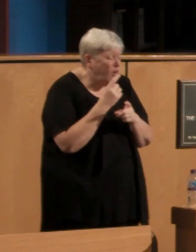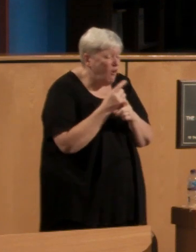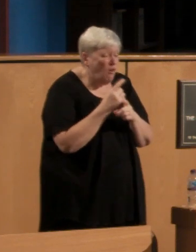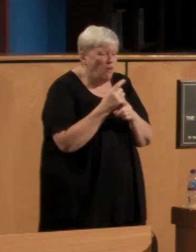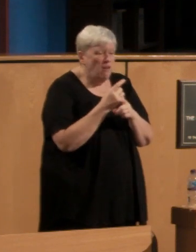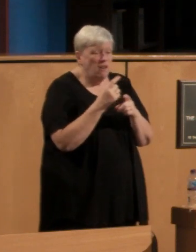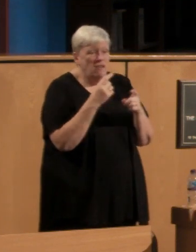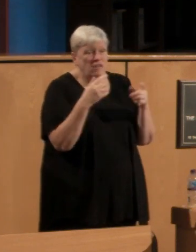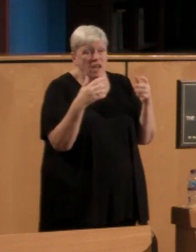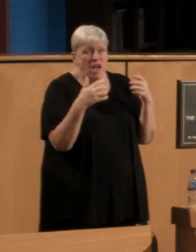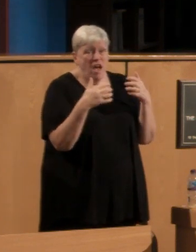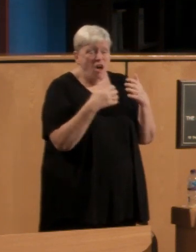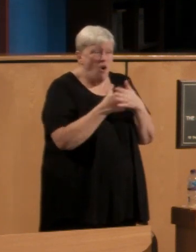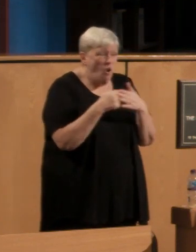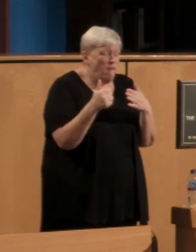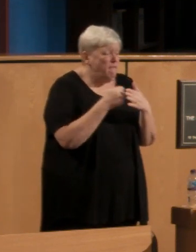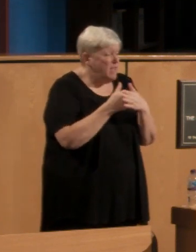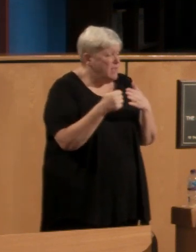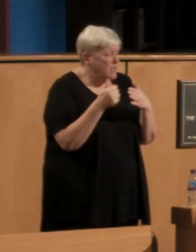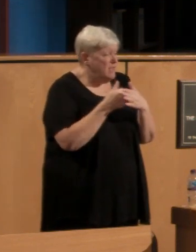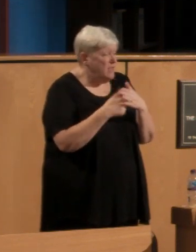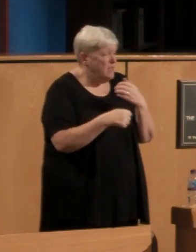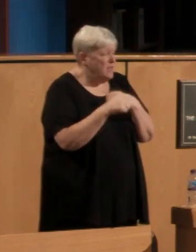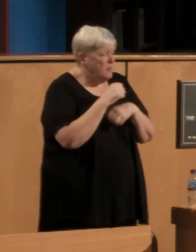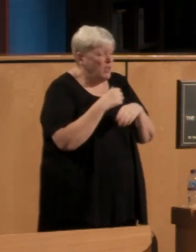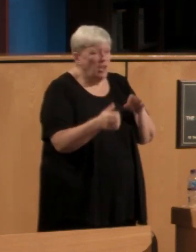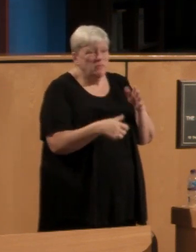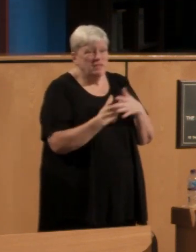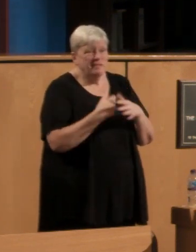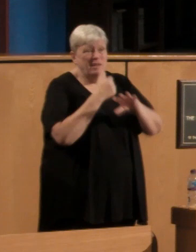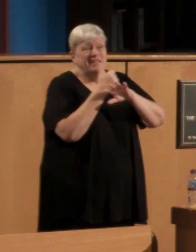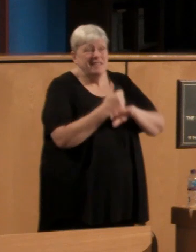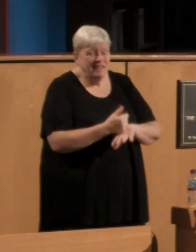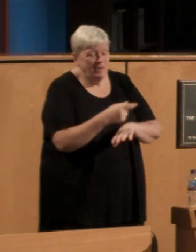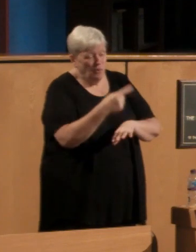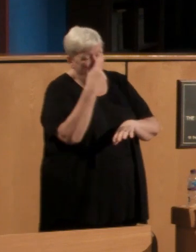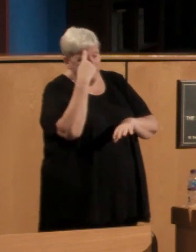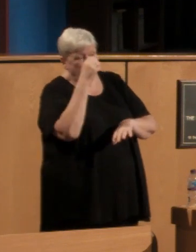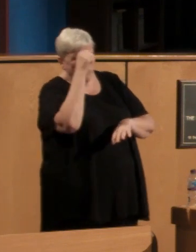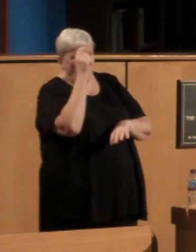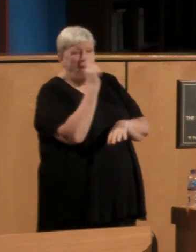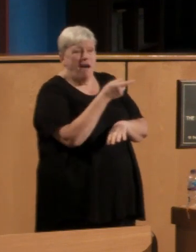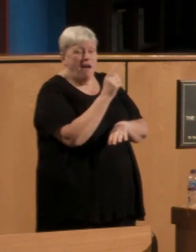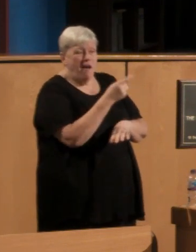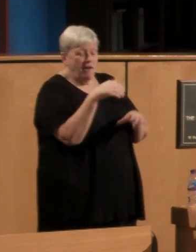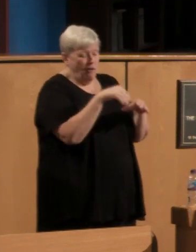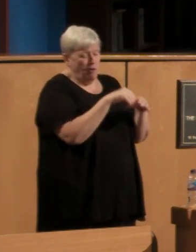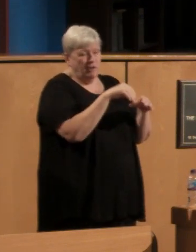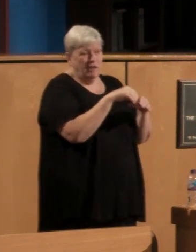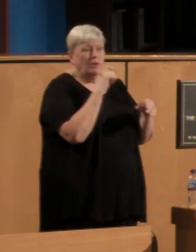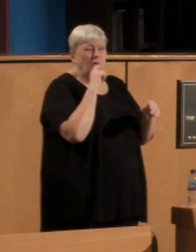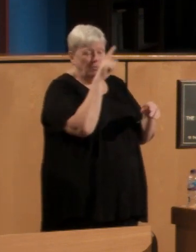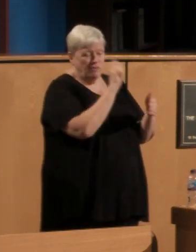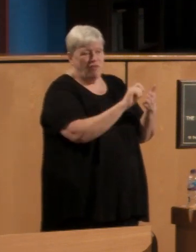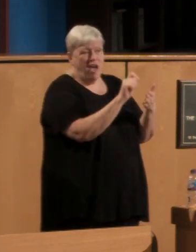and often in terms of sort of setting assumptions as to content, who you might find writing